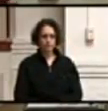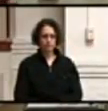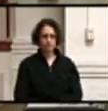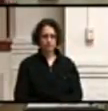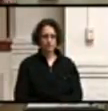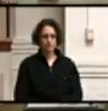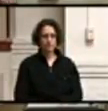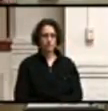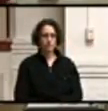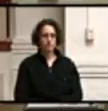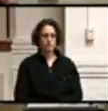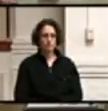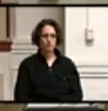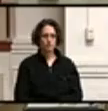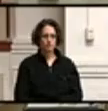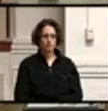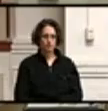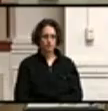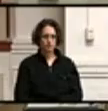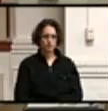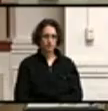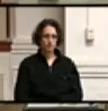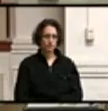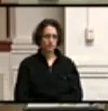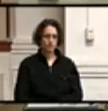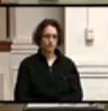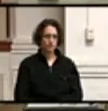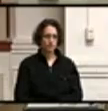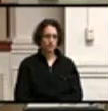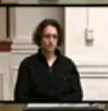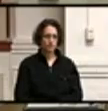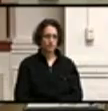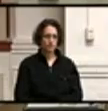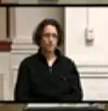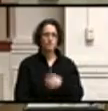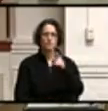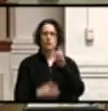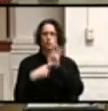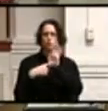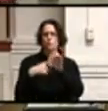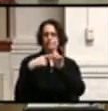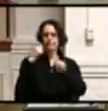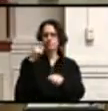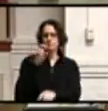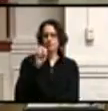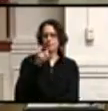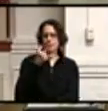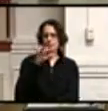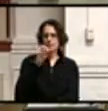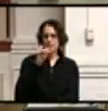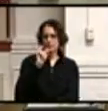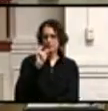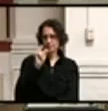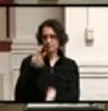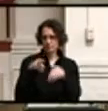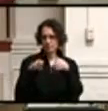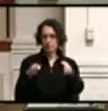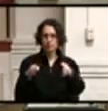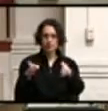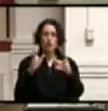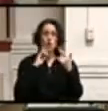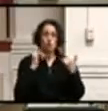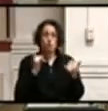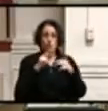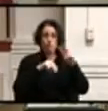This is the elevation from Elliott Street. The existing building is